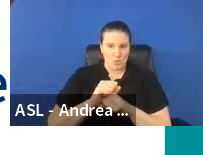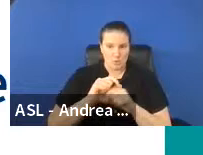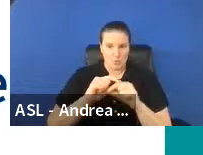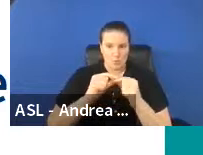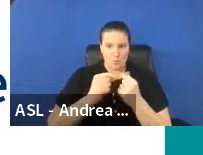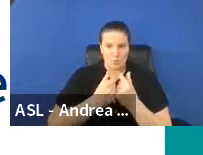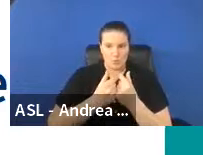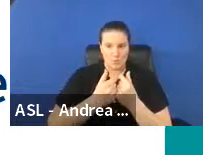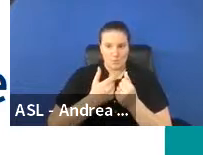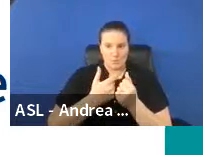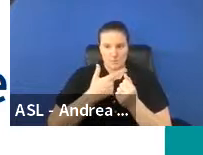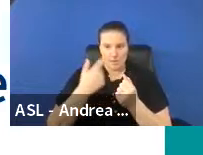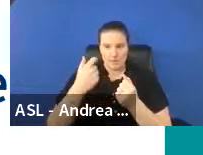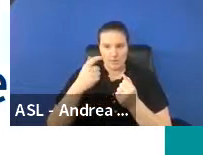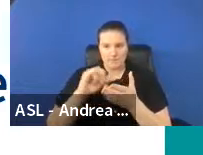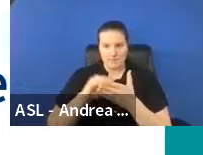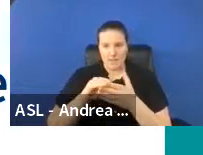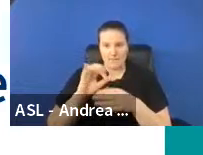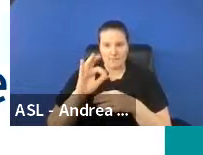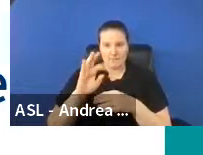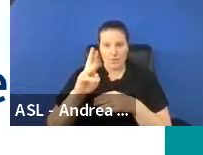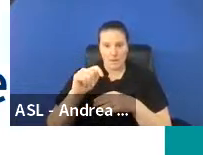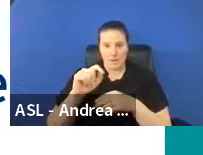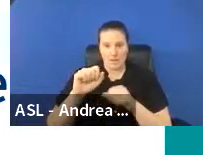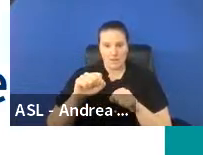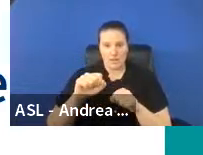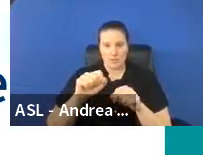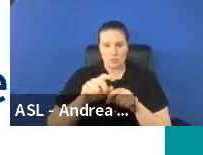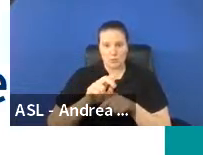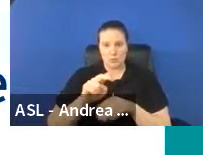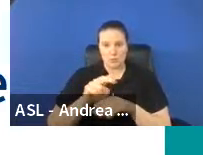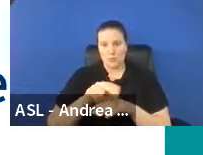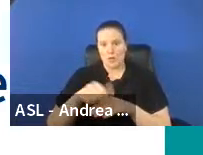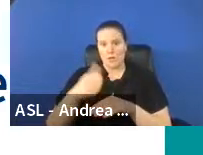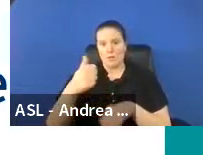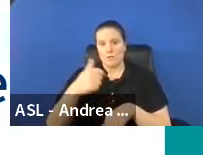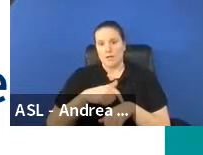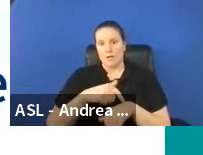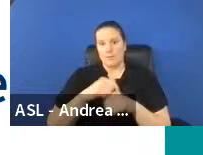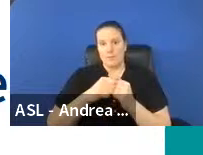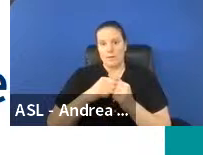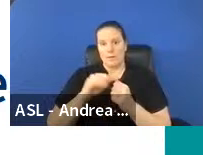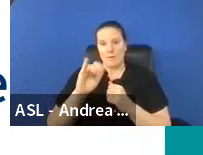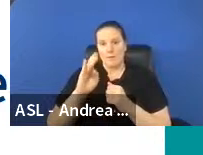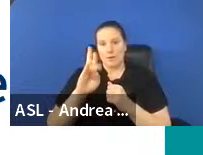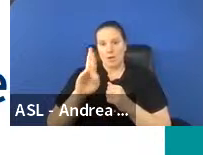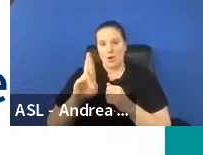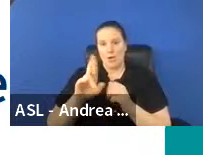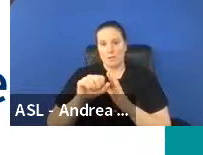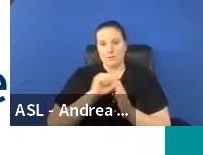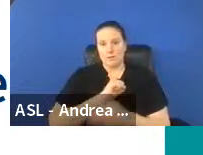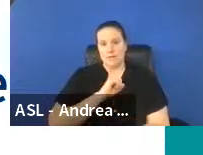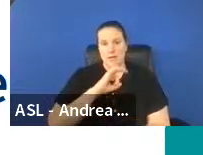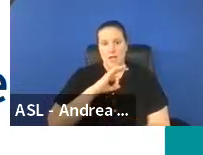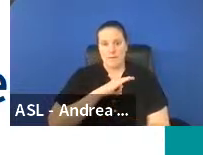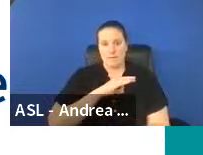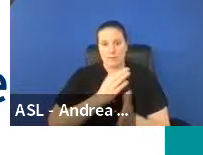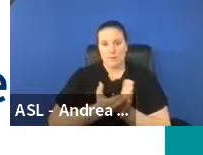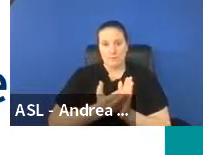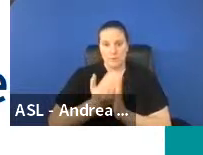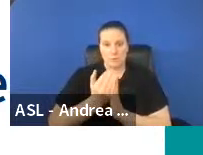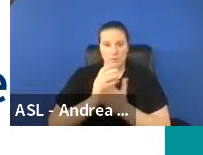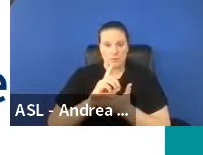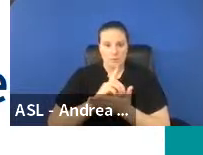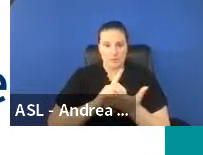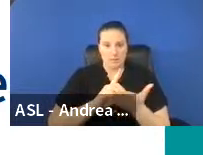Because of the format for these groups, they were able to spend the additional time with IBR technical staff and partner agency staff reviewing the designs